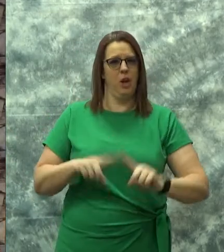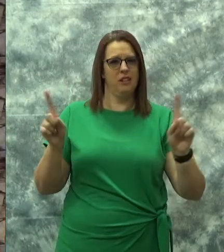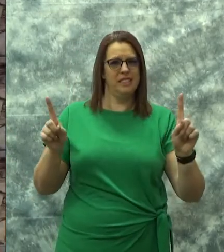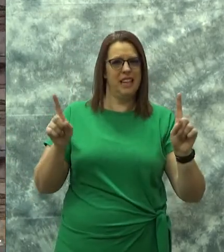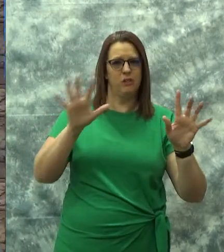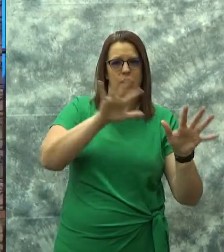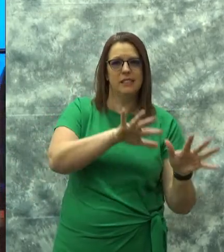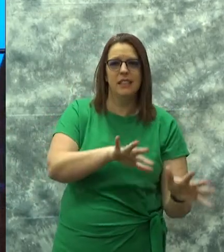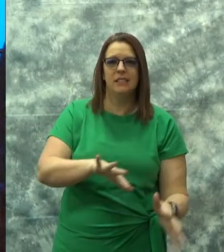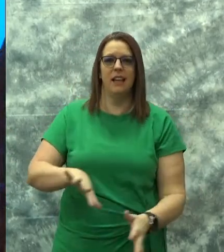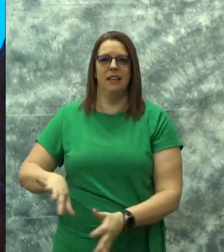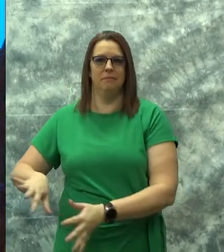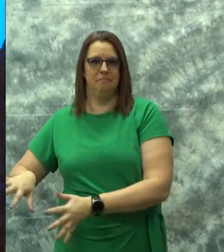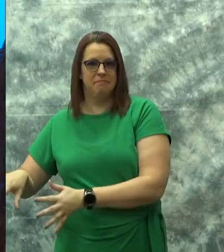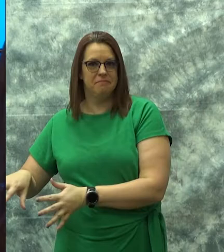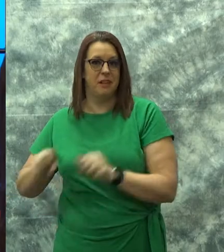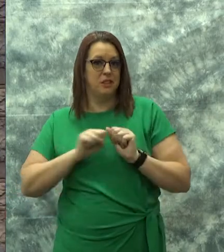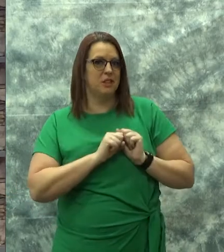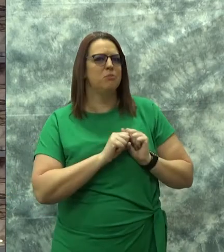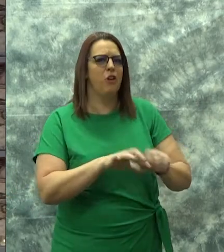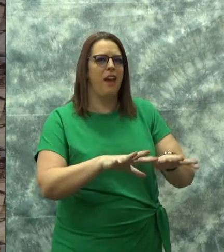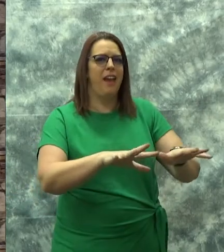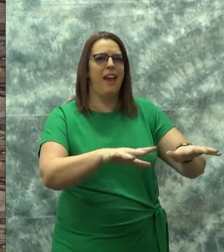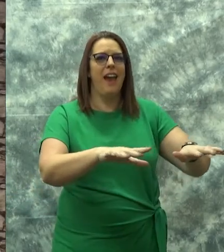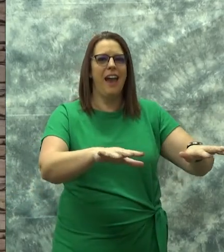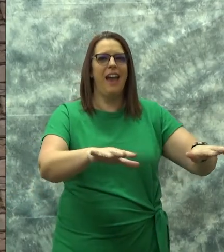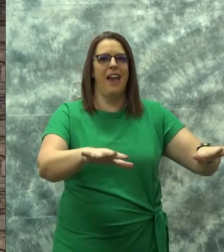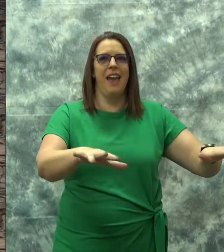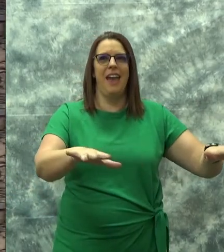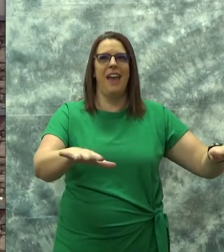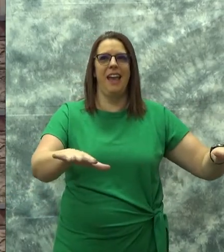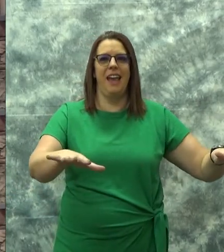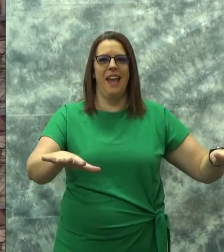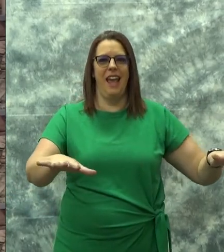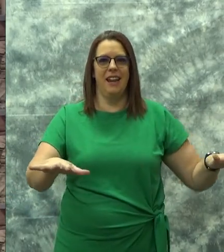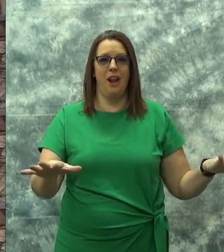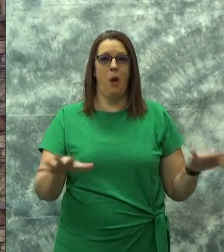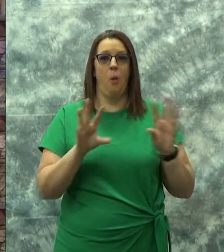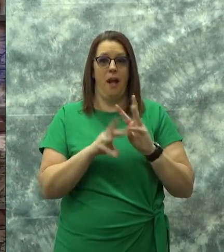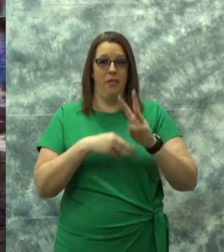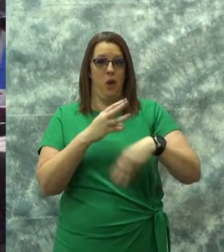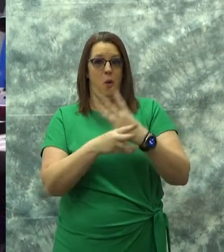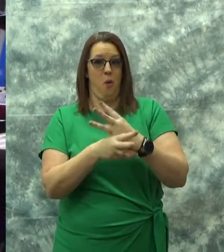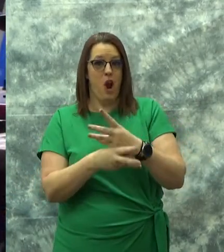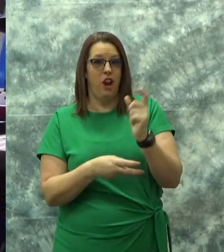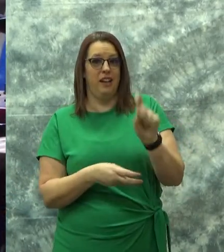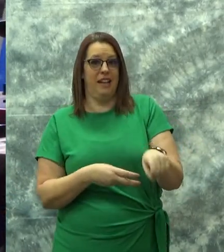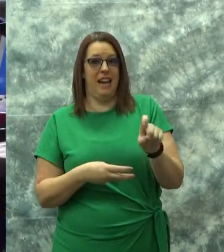Spread it all around.